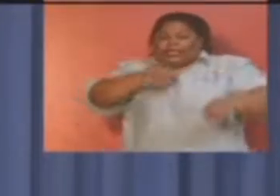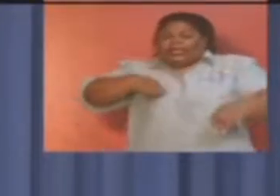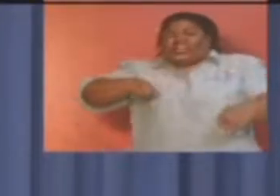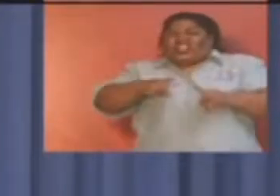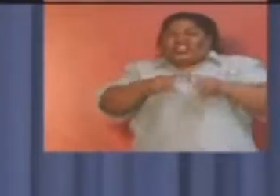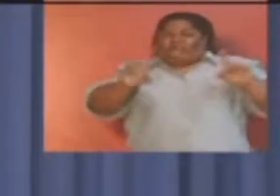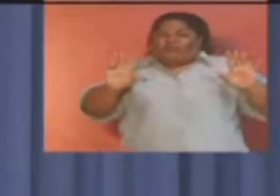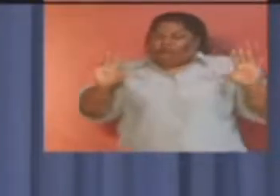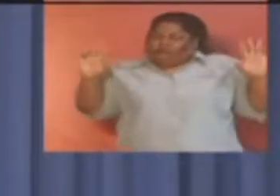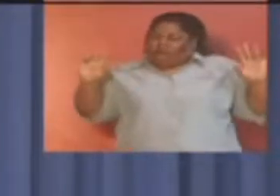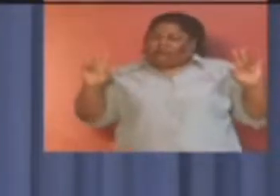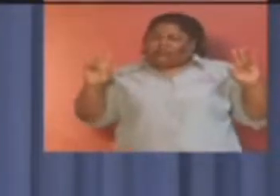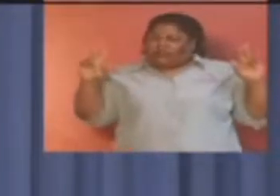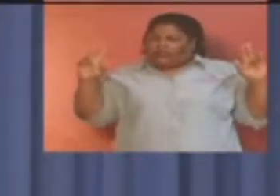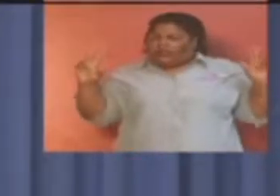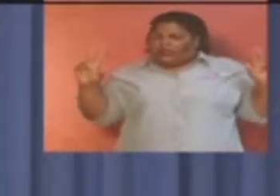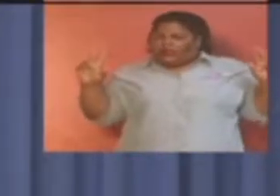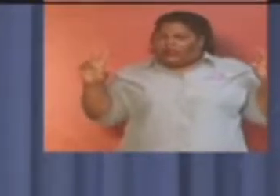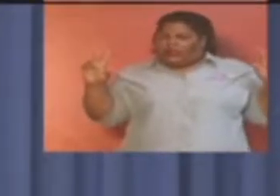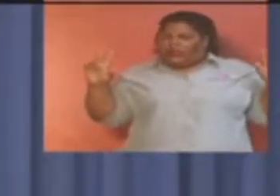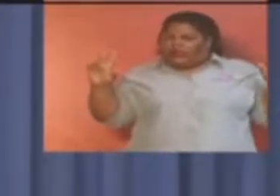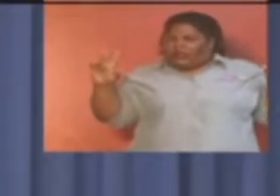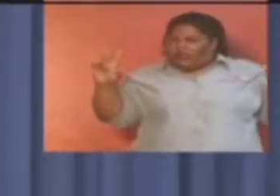You have no idea.